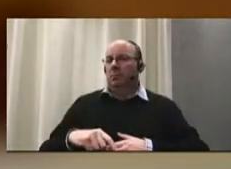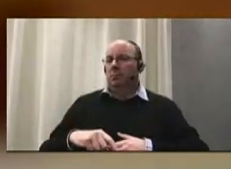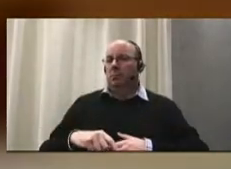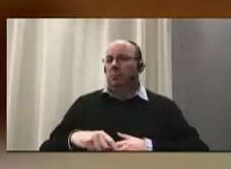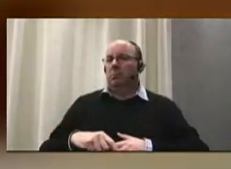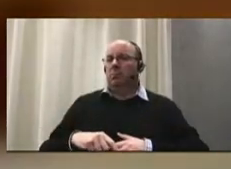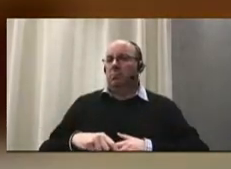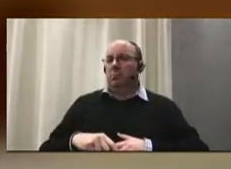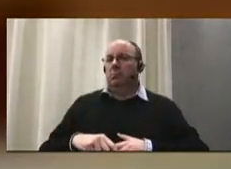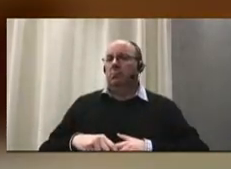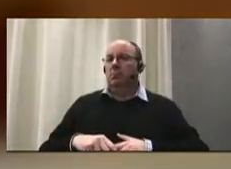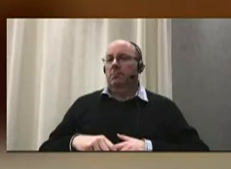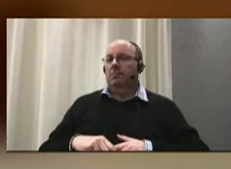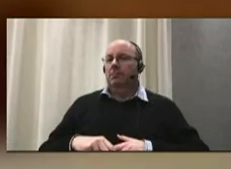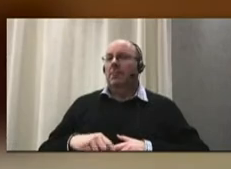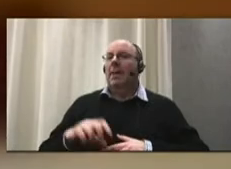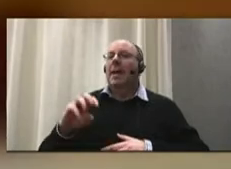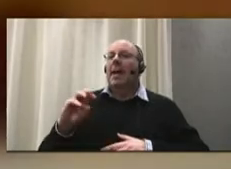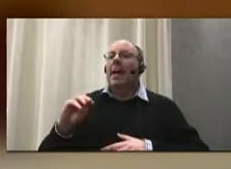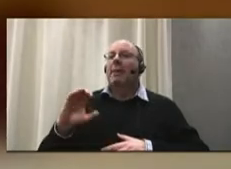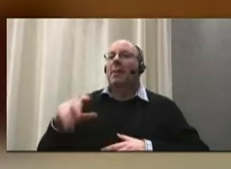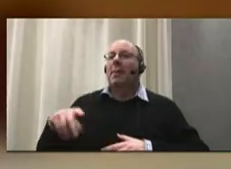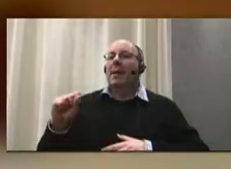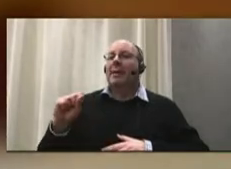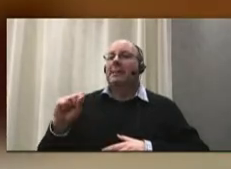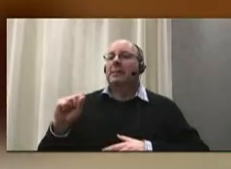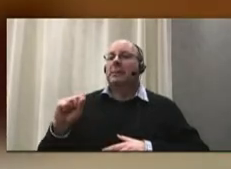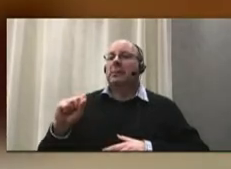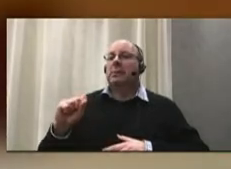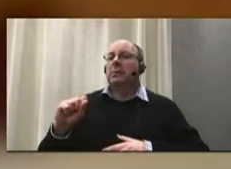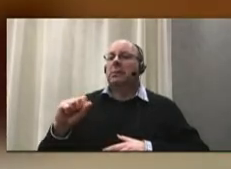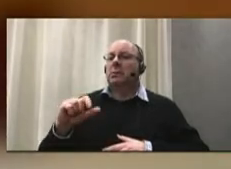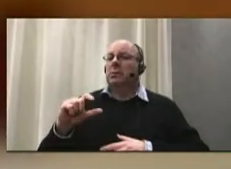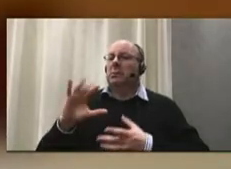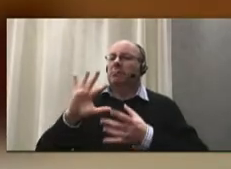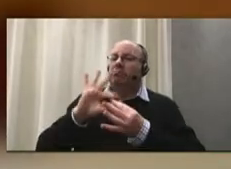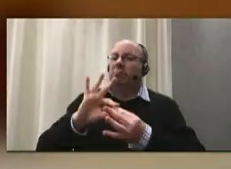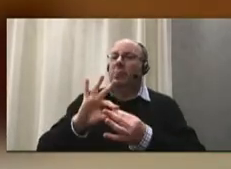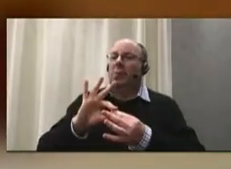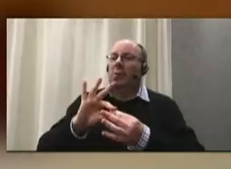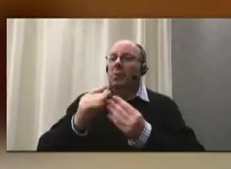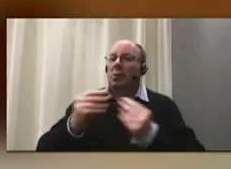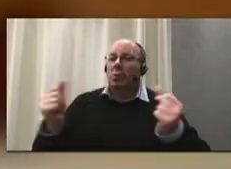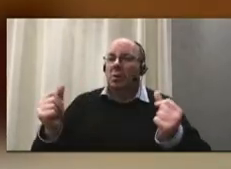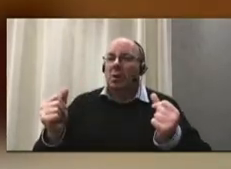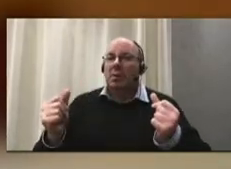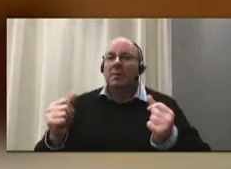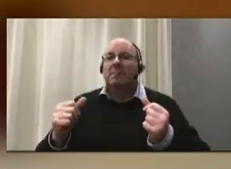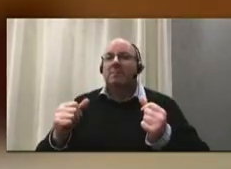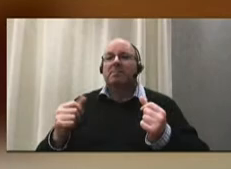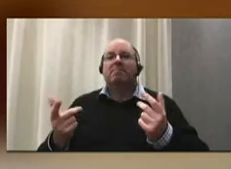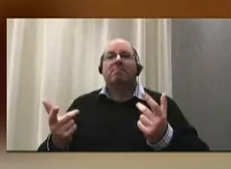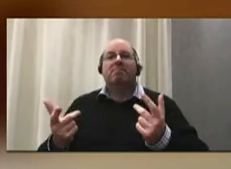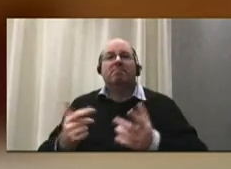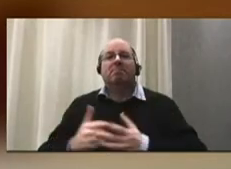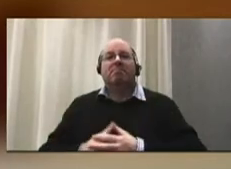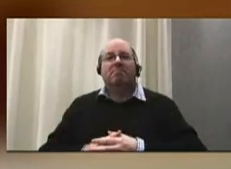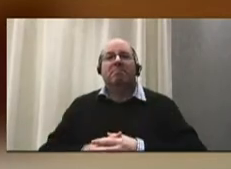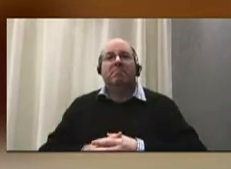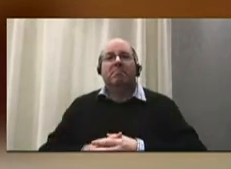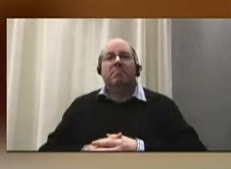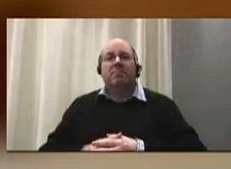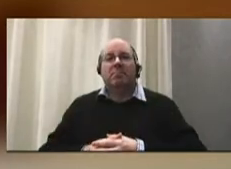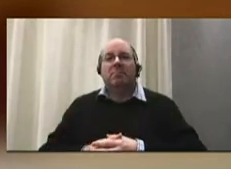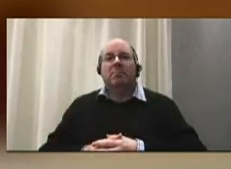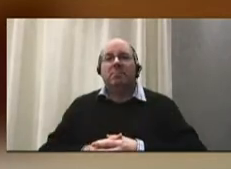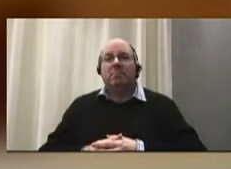I cannot retrace back the questions, but I find it hard to see kids fighting if they see their